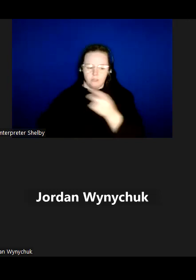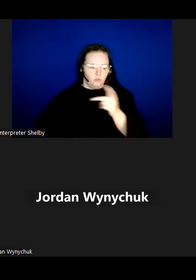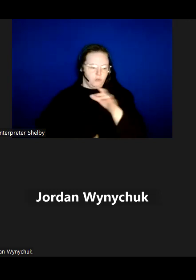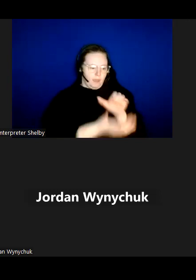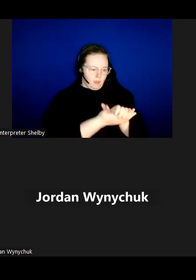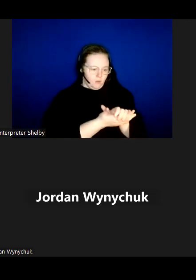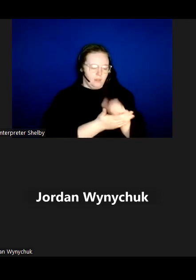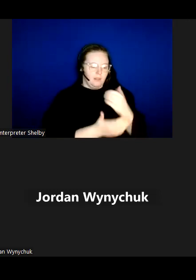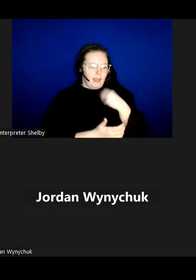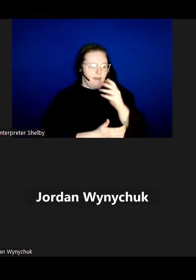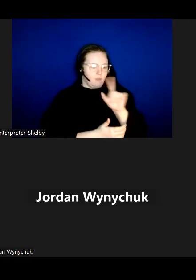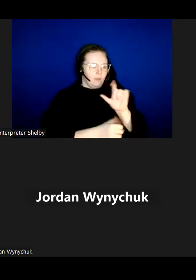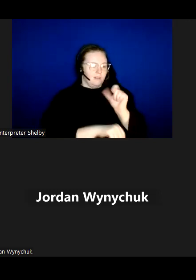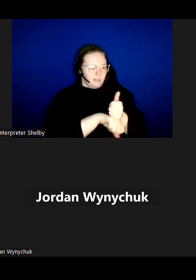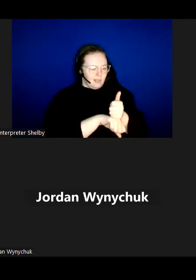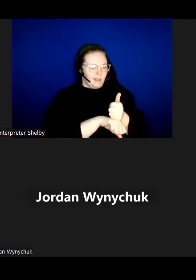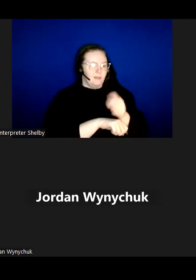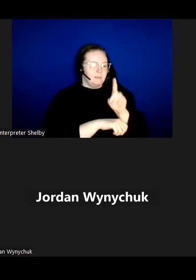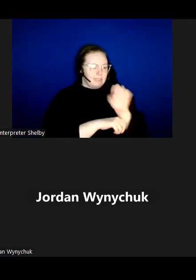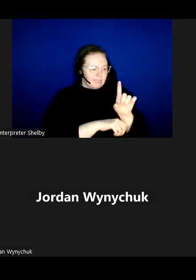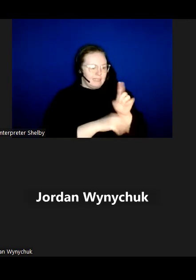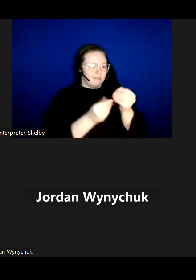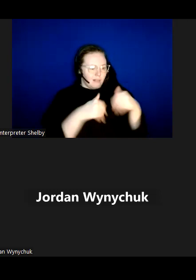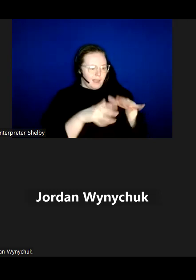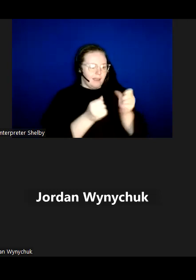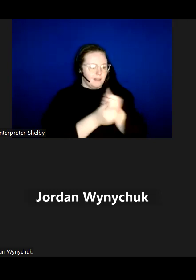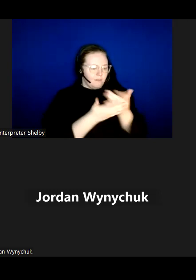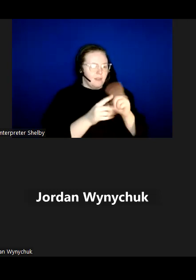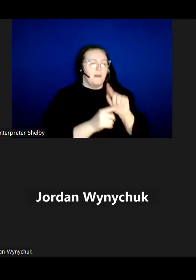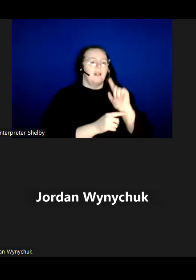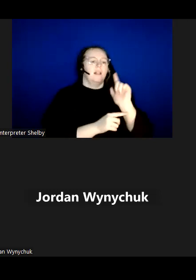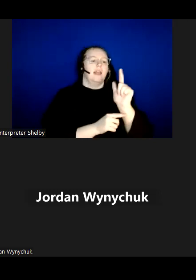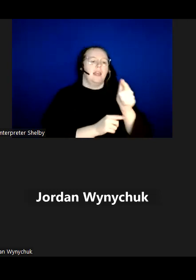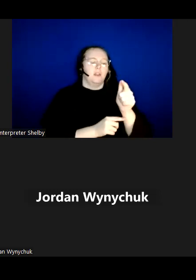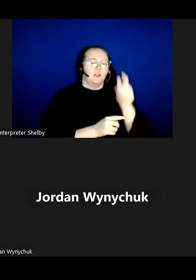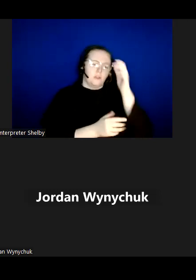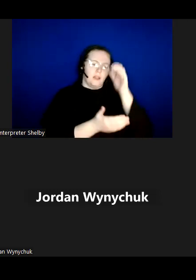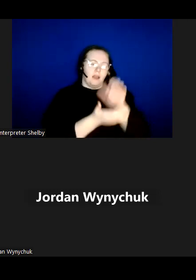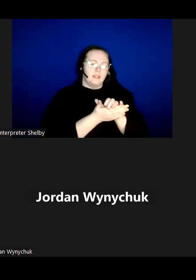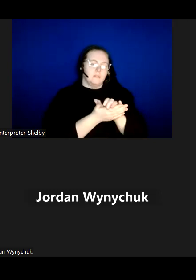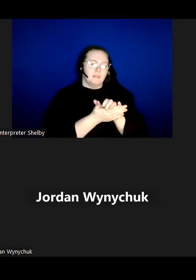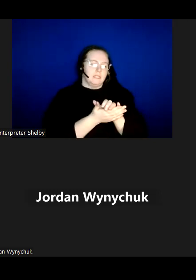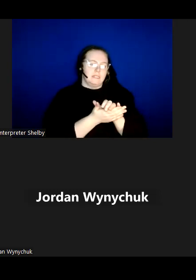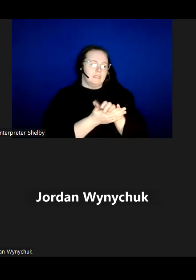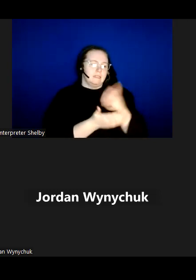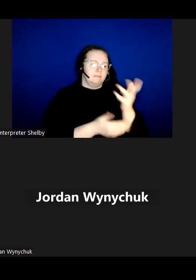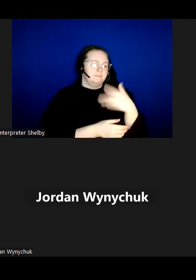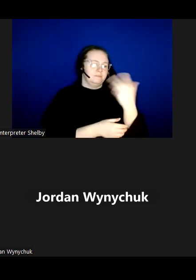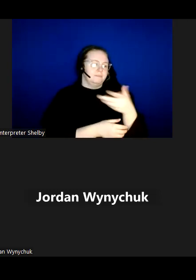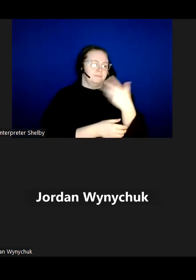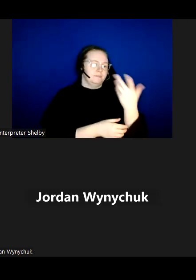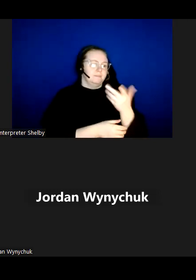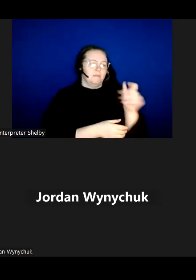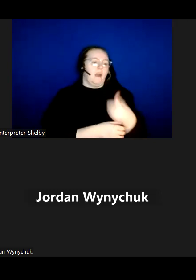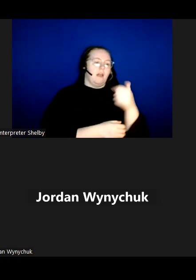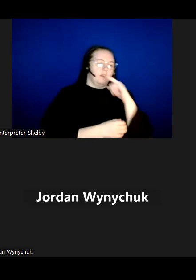you have your will, you have your deeds, but after the fact, you decide to let your husband's children who they had before they met